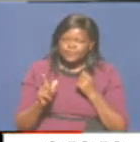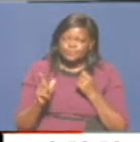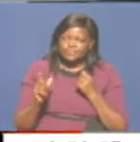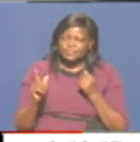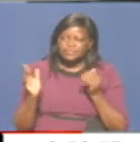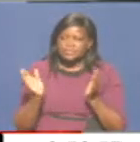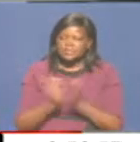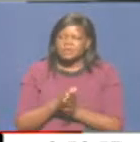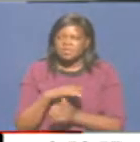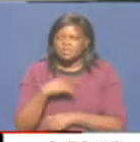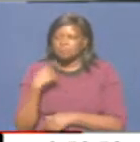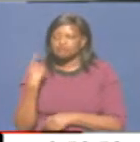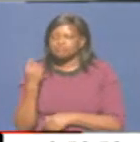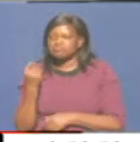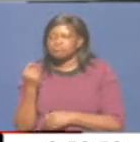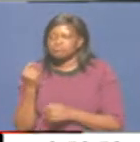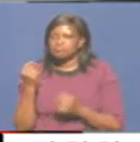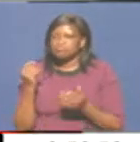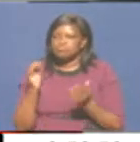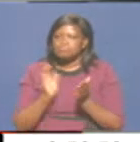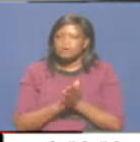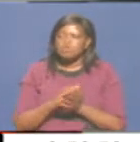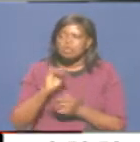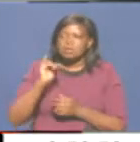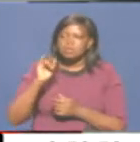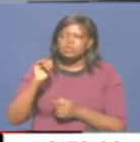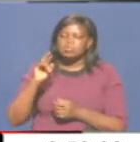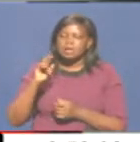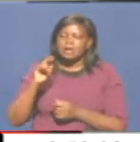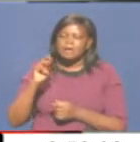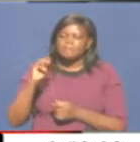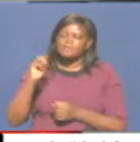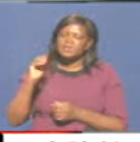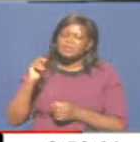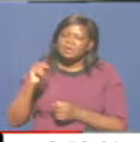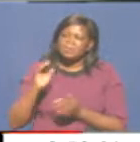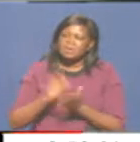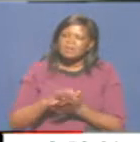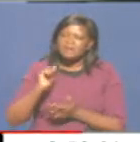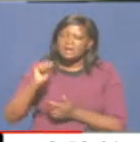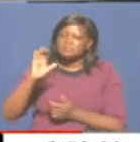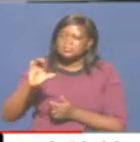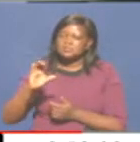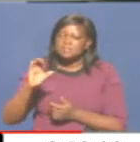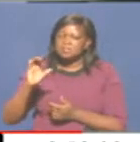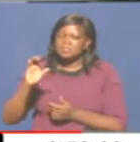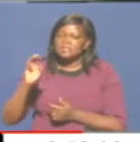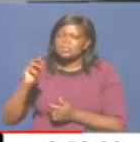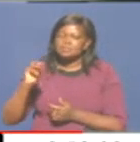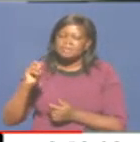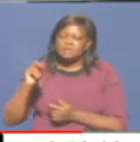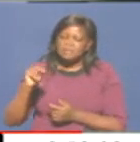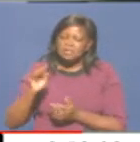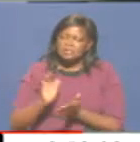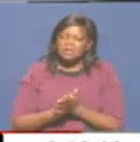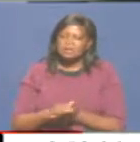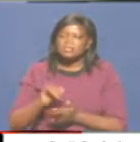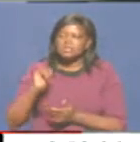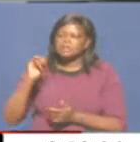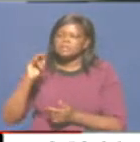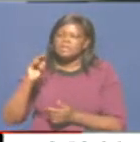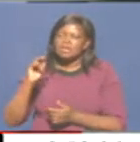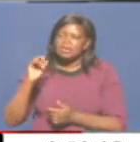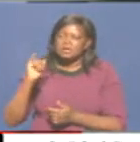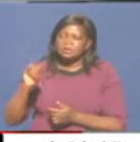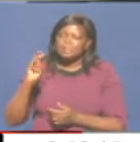Dortmund, Porto versus Inter Milan, versus AC Milan rather, while Inter Milan will be hosting Sheriff, that is, at